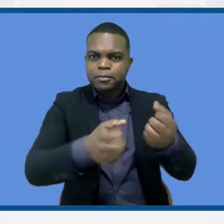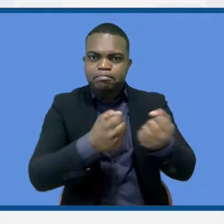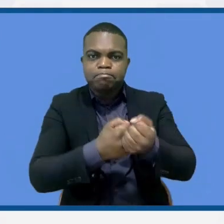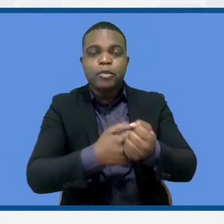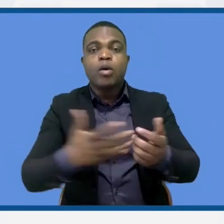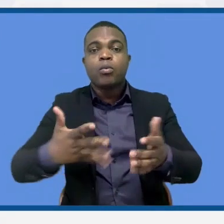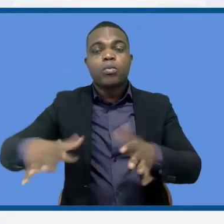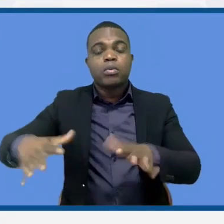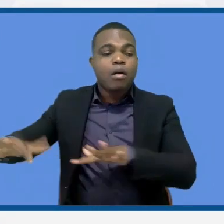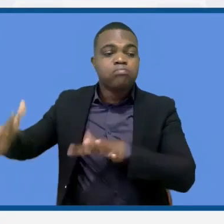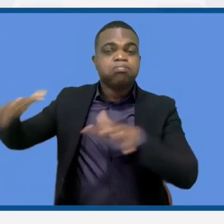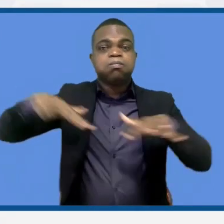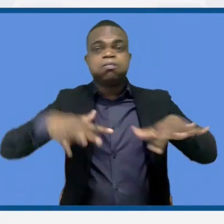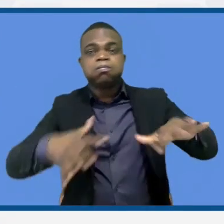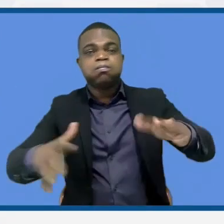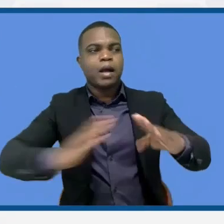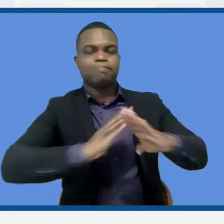to